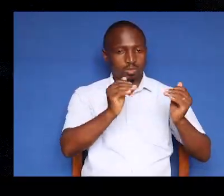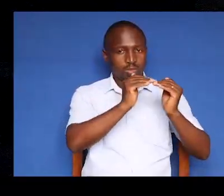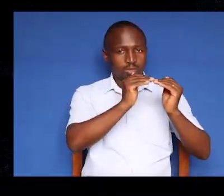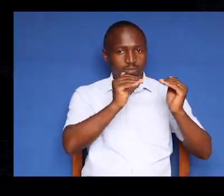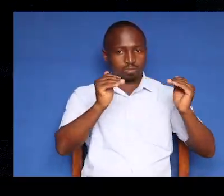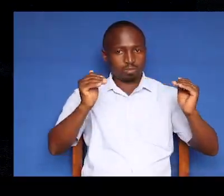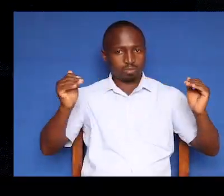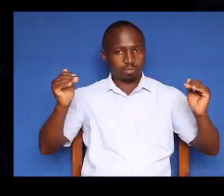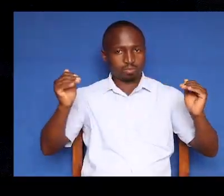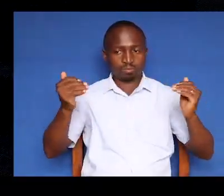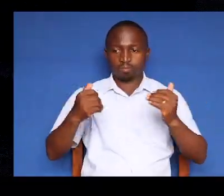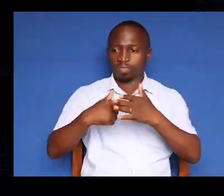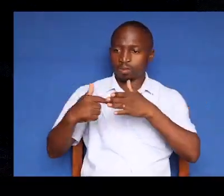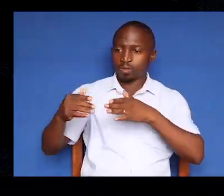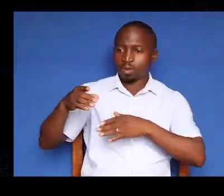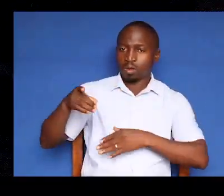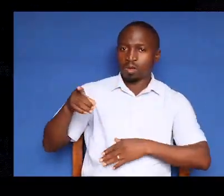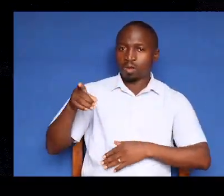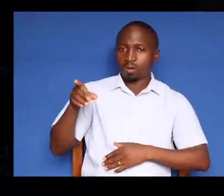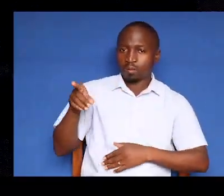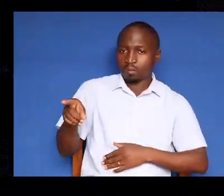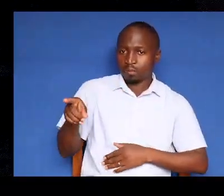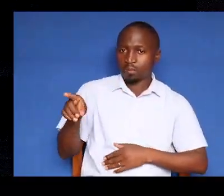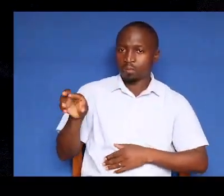is a proportional